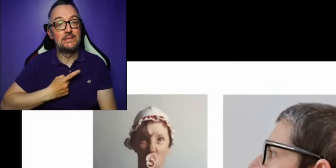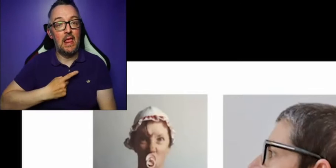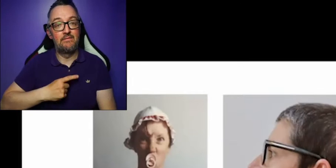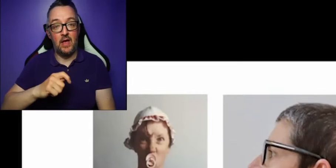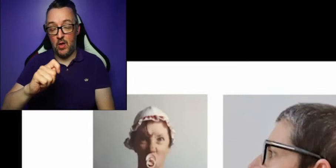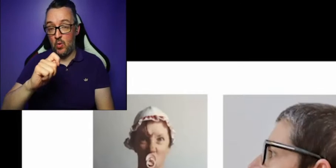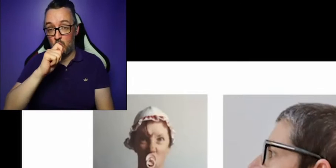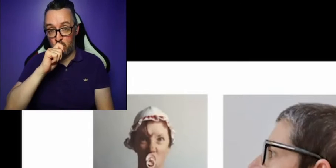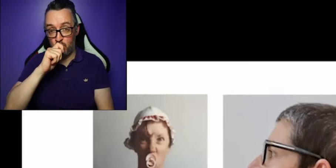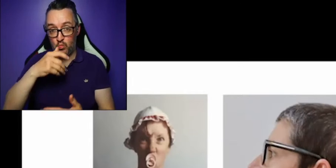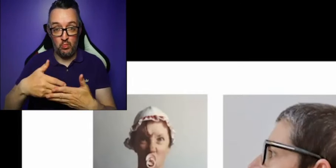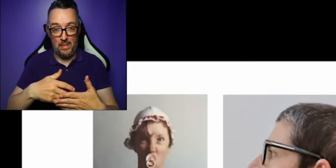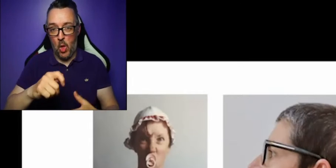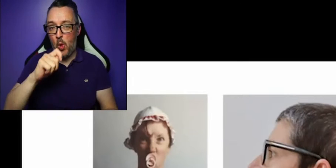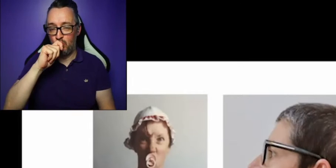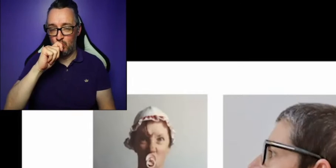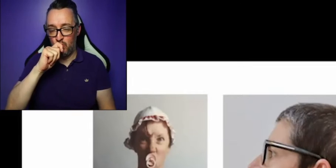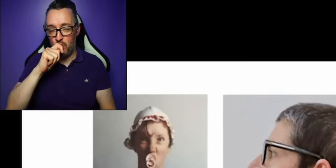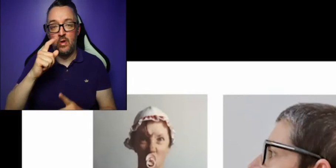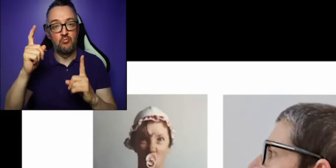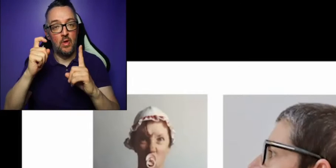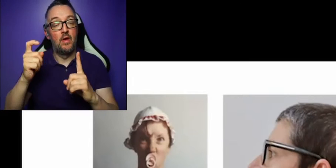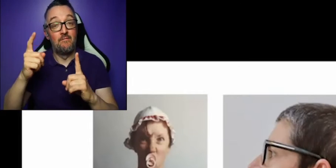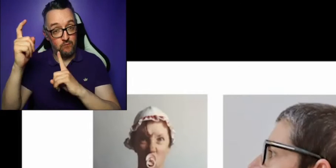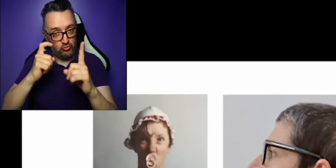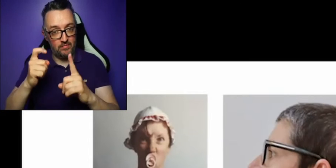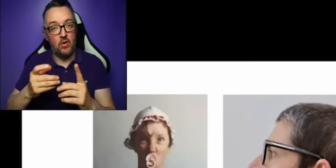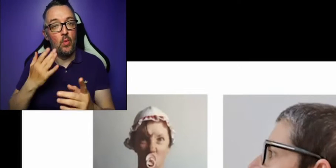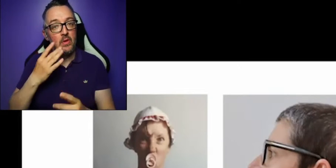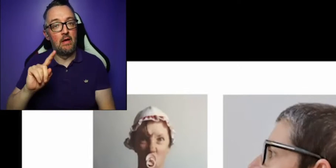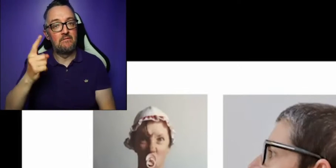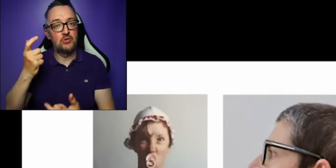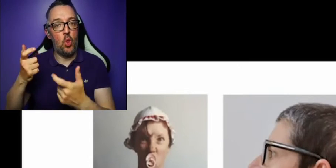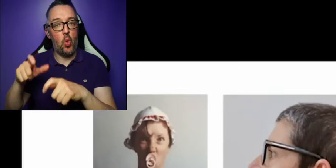myself sucking on a dummy during the first lockdown.